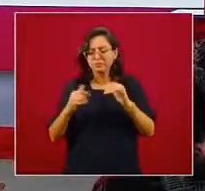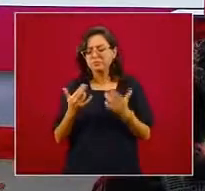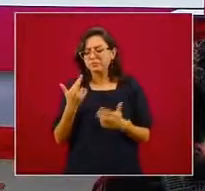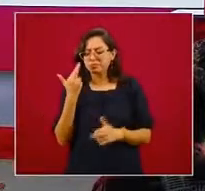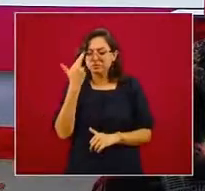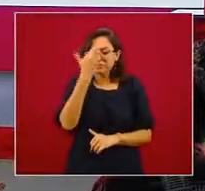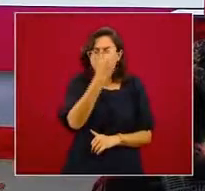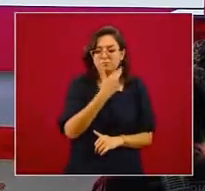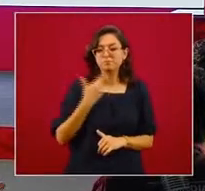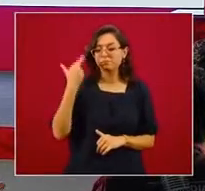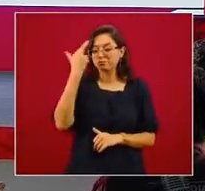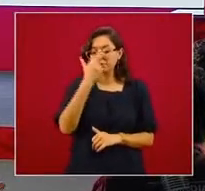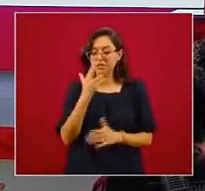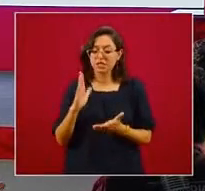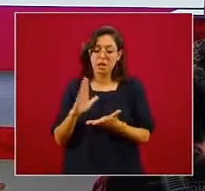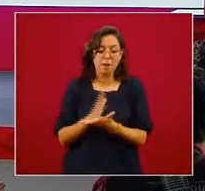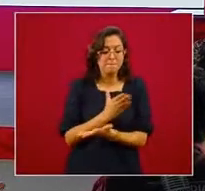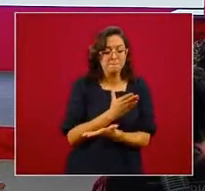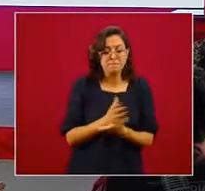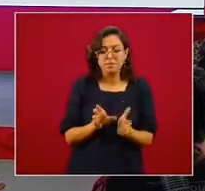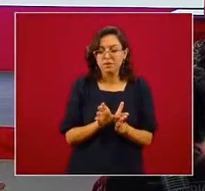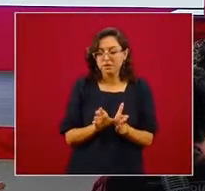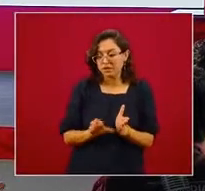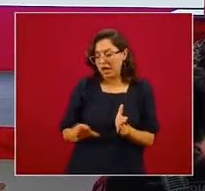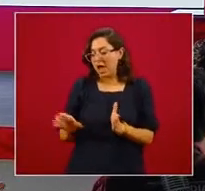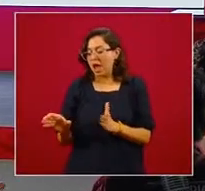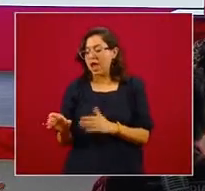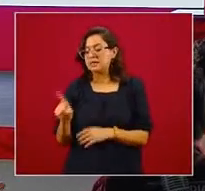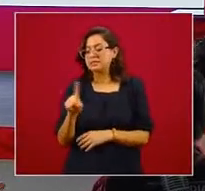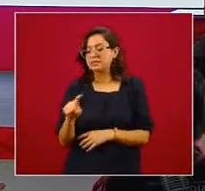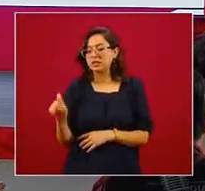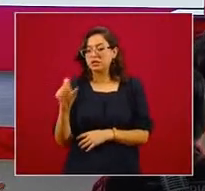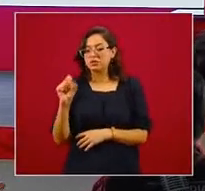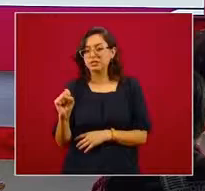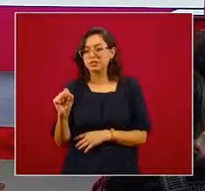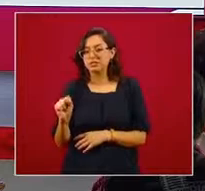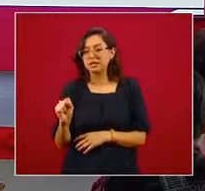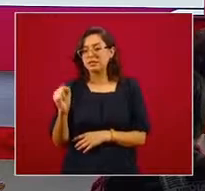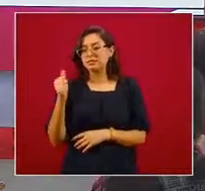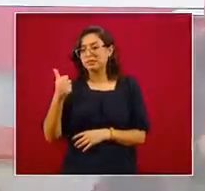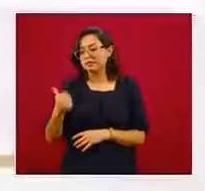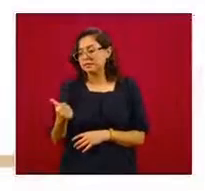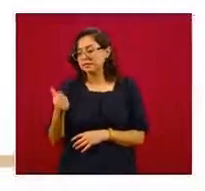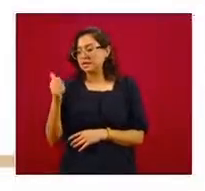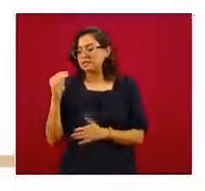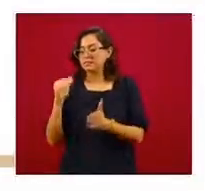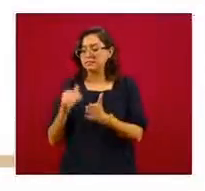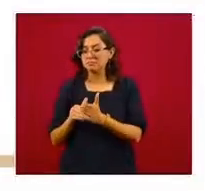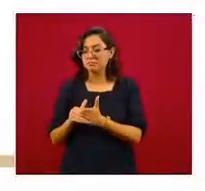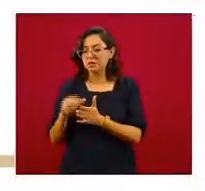classified as suspected cases. They're part of the study protocol.